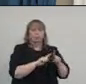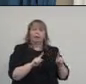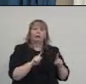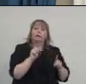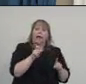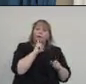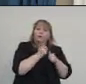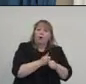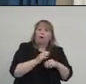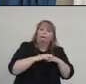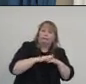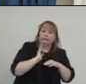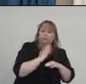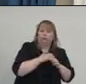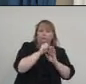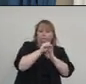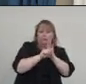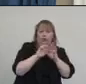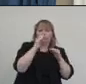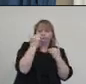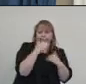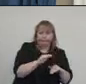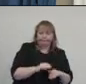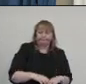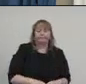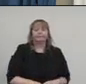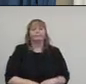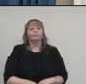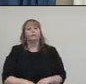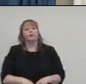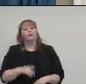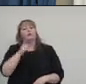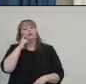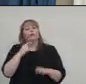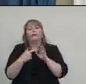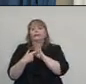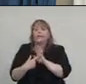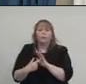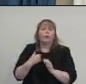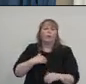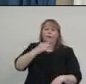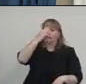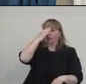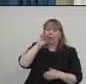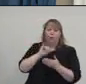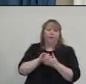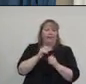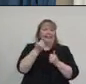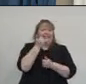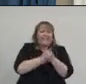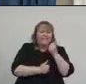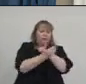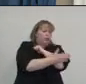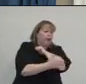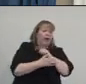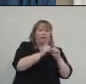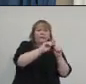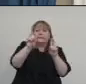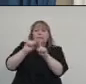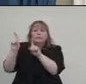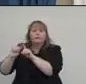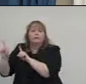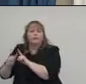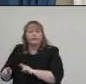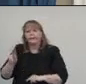like Esmeralda County is the same as Nye County, or that Clark is the same as Elko. They're not, and that's okay. That's why